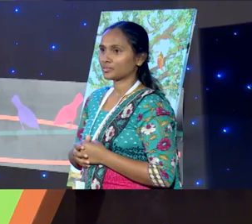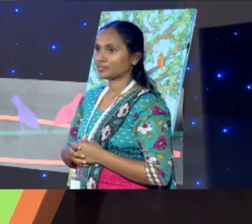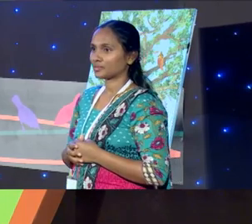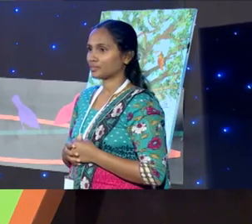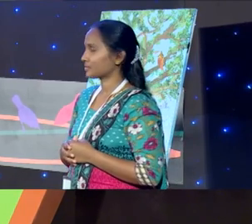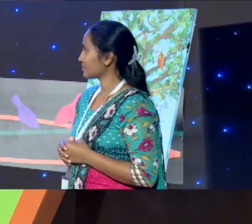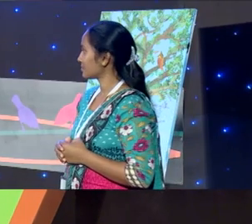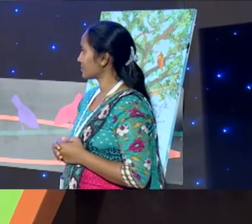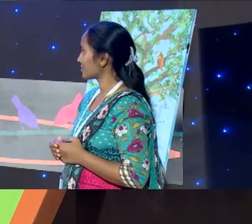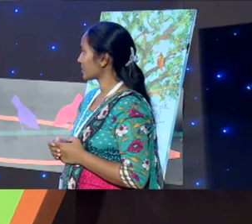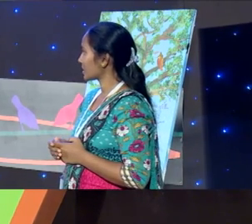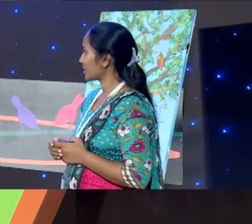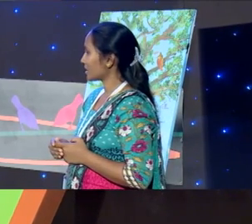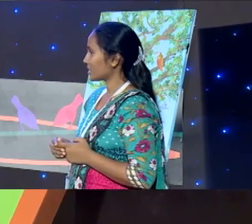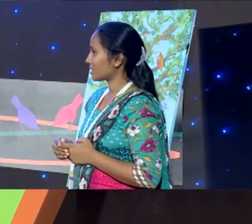I have cerebral palsy,